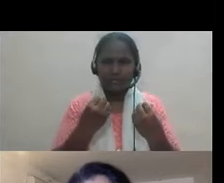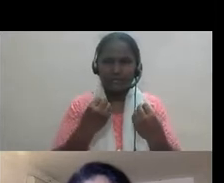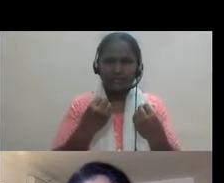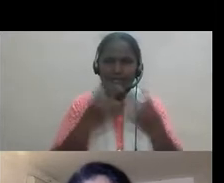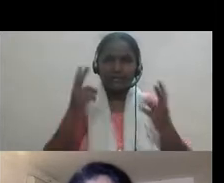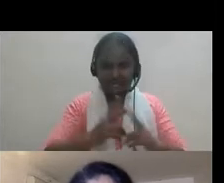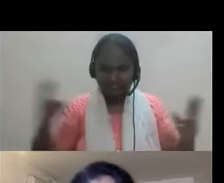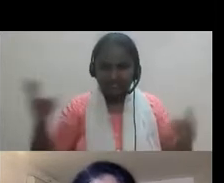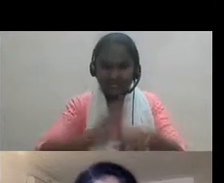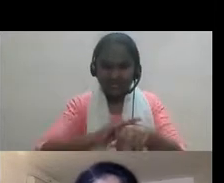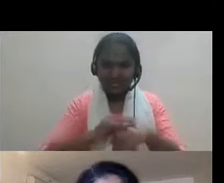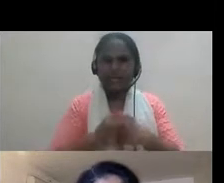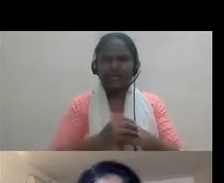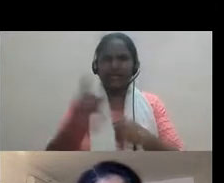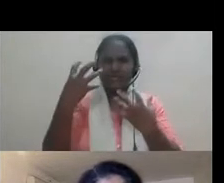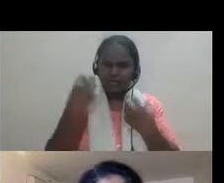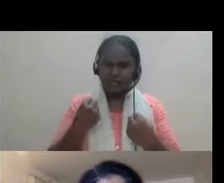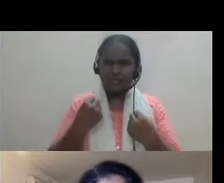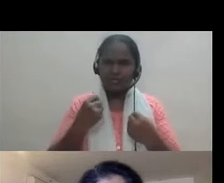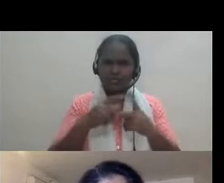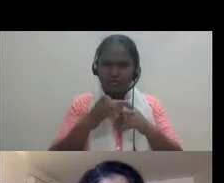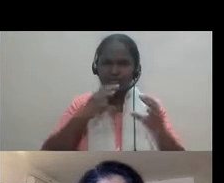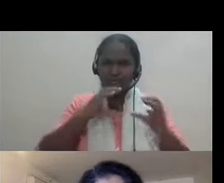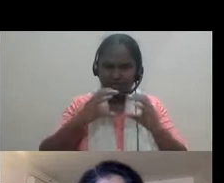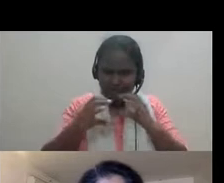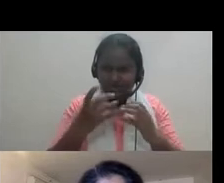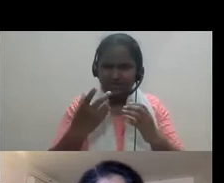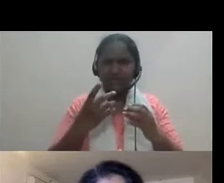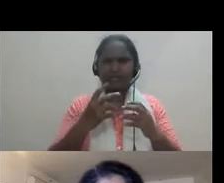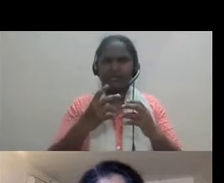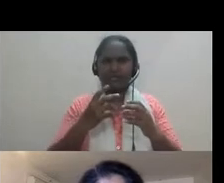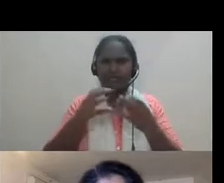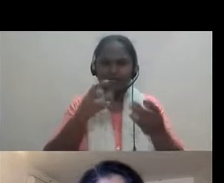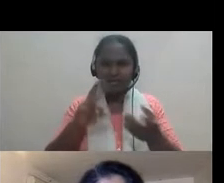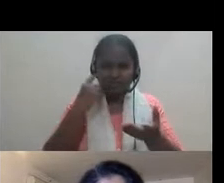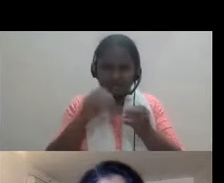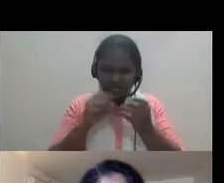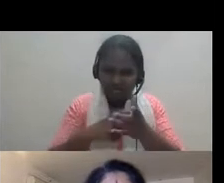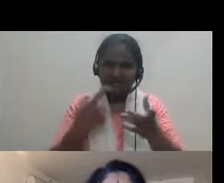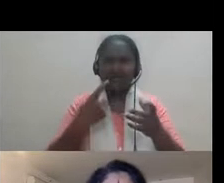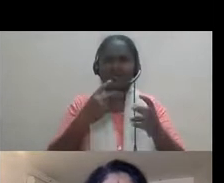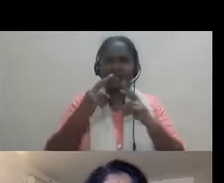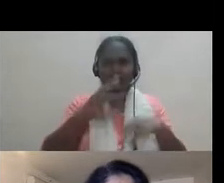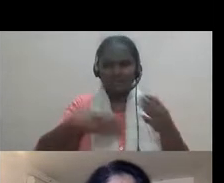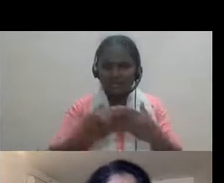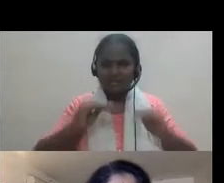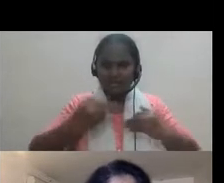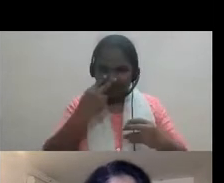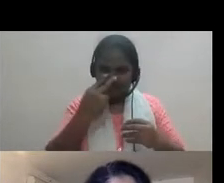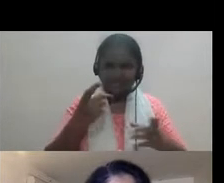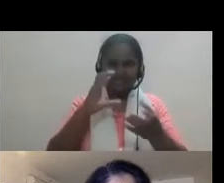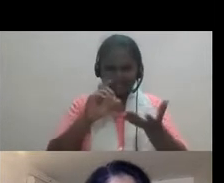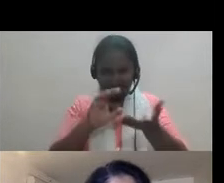Different experiences. She had wanted to communicate the vibes of Buenos Aires, the Buenos Aires city of